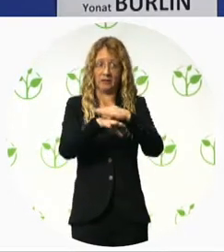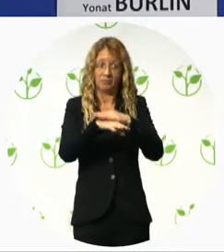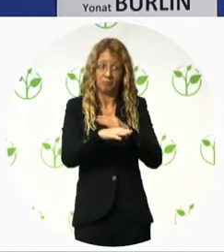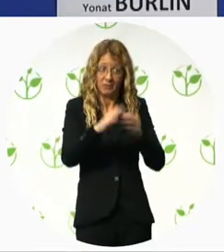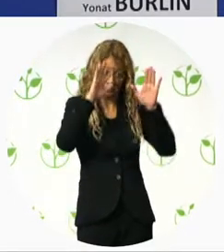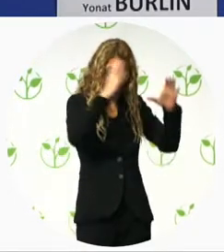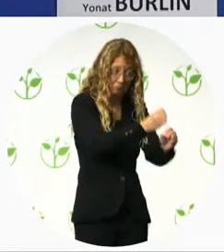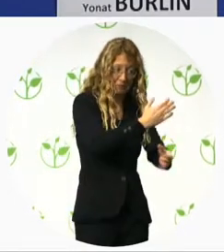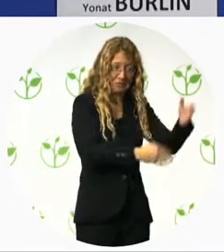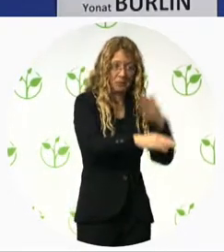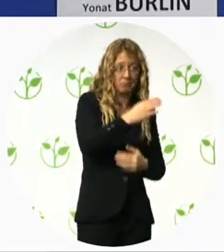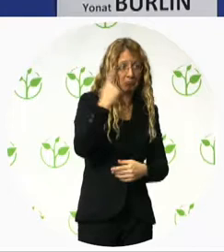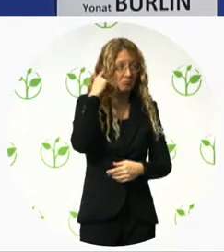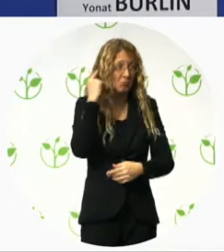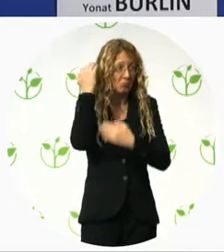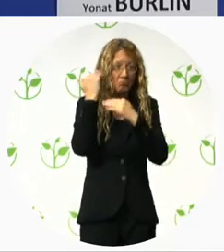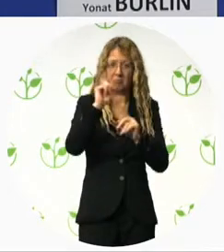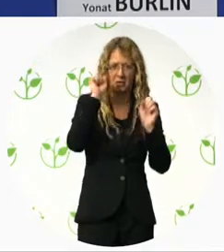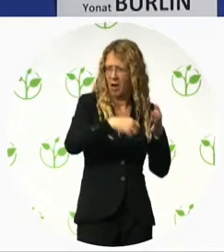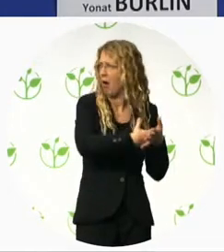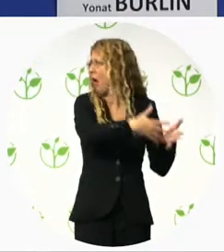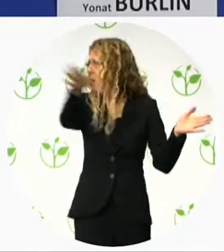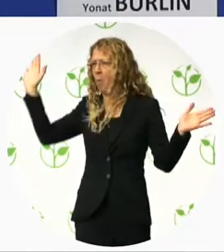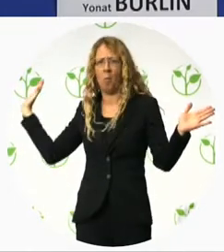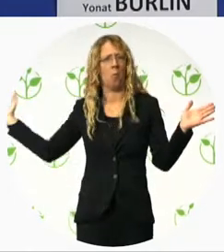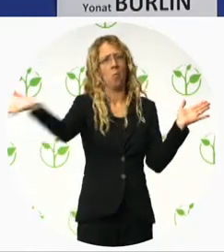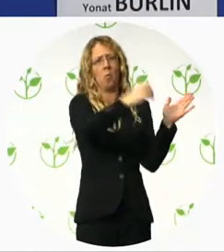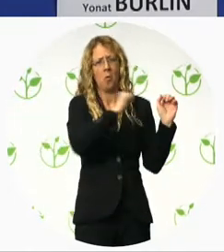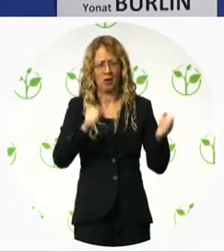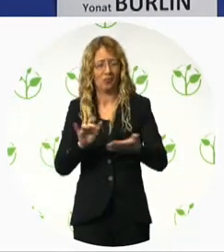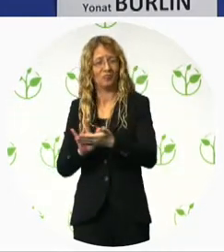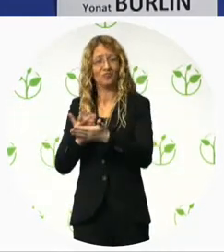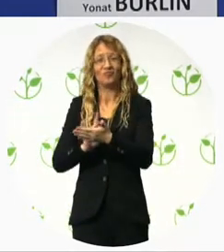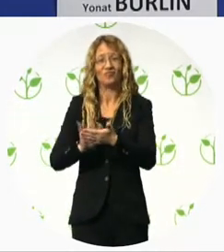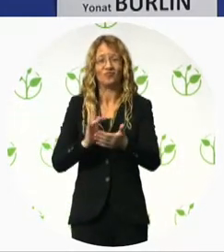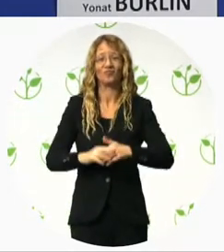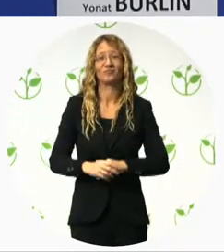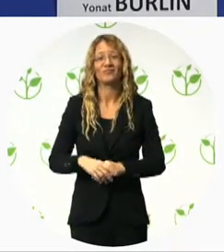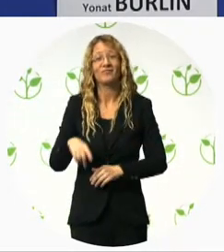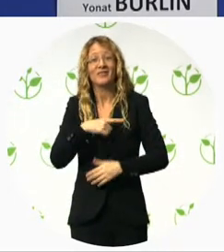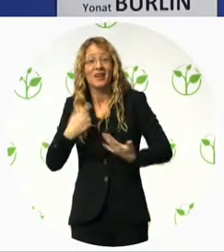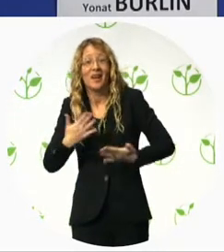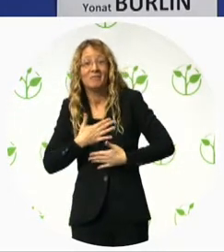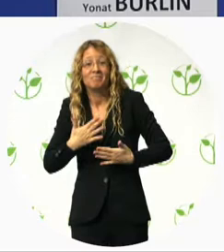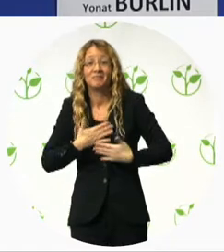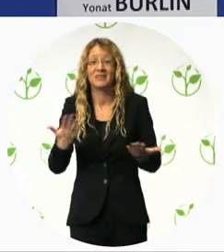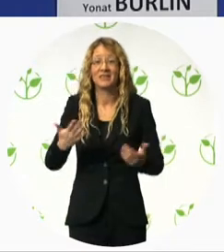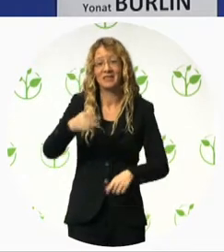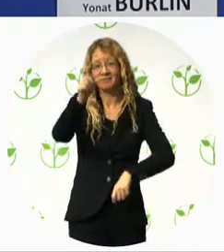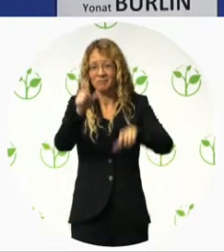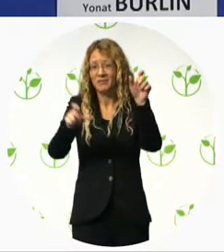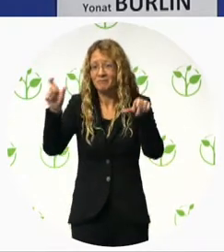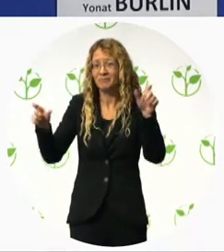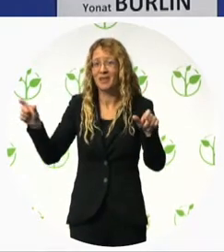Our biggest achievement has been really in shows when people didn't think they would need it, but they saw other people using it and they decided to start using it in the middle of the show